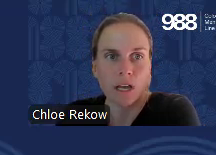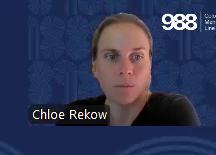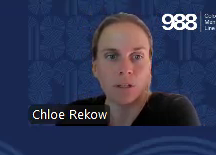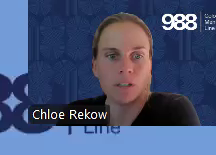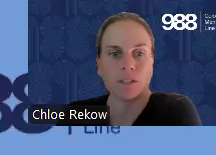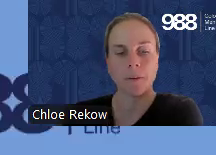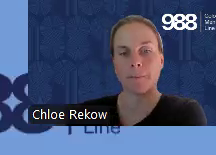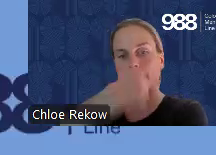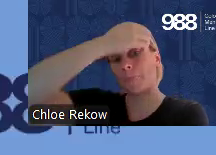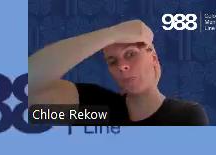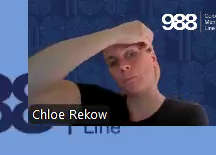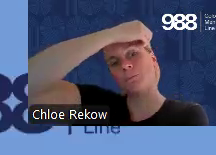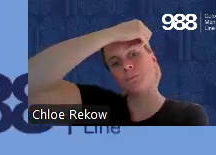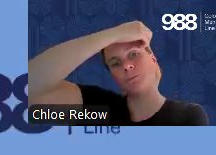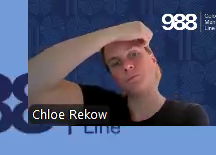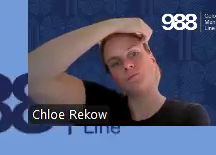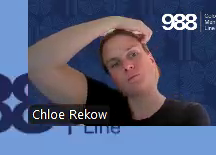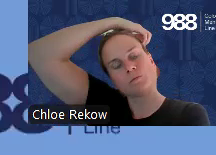Next slide, please.